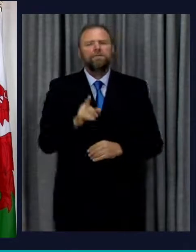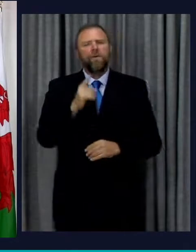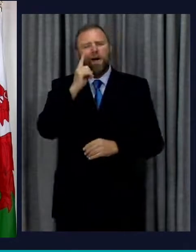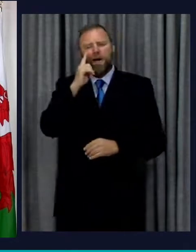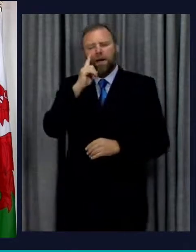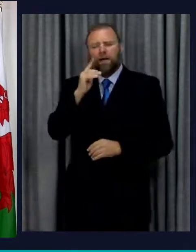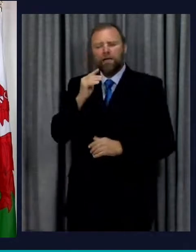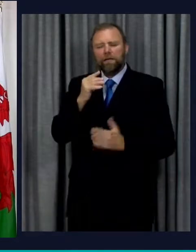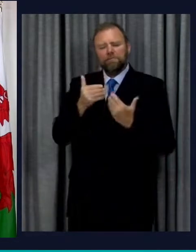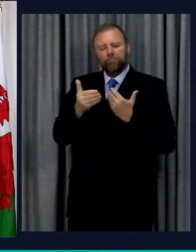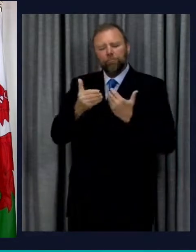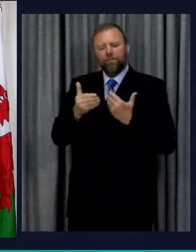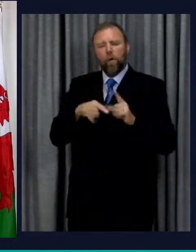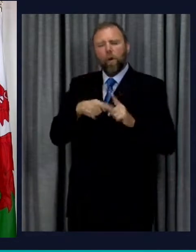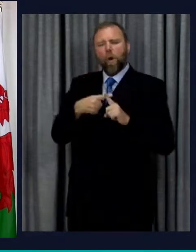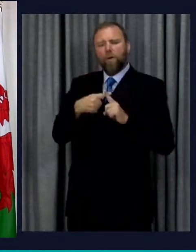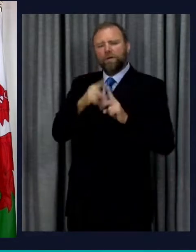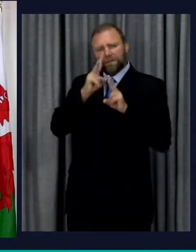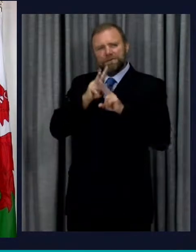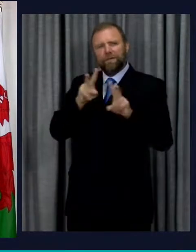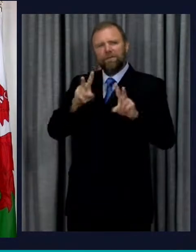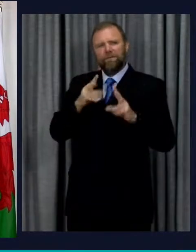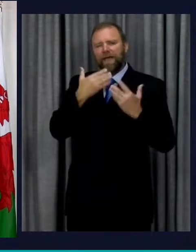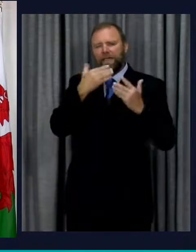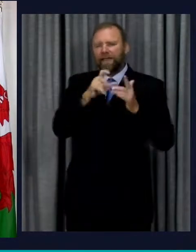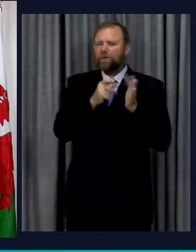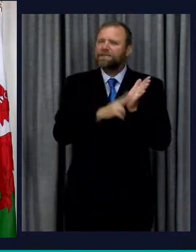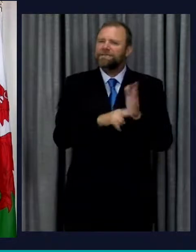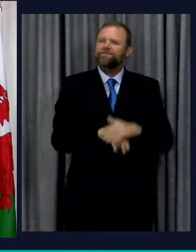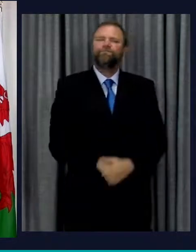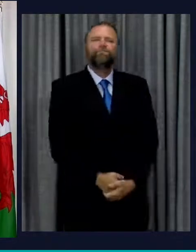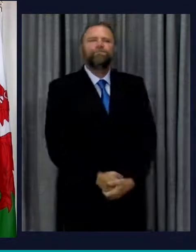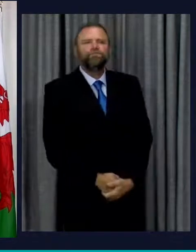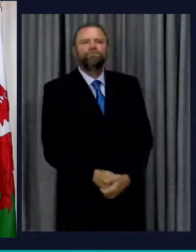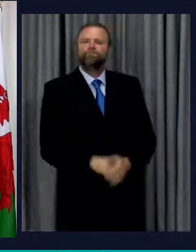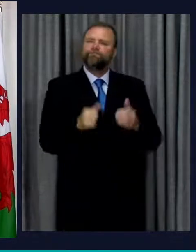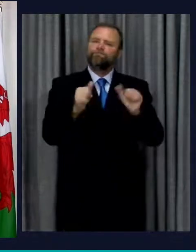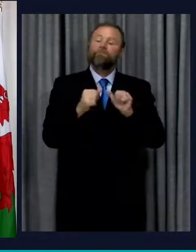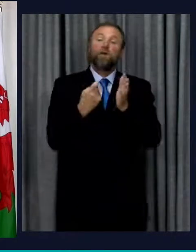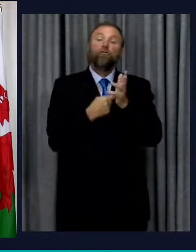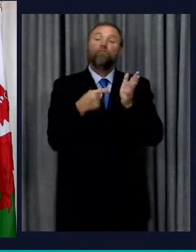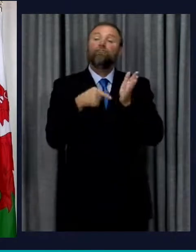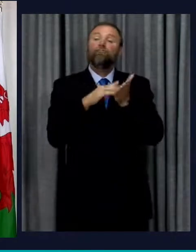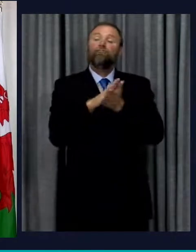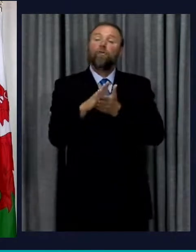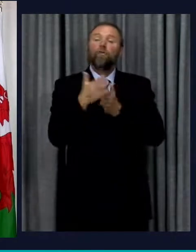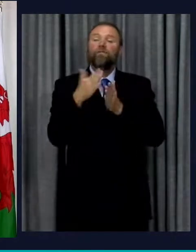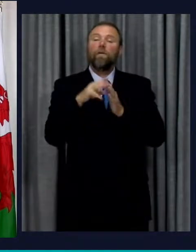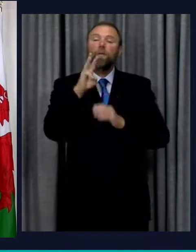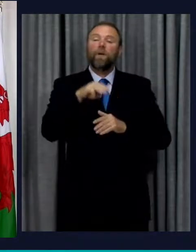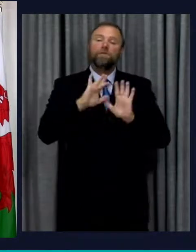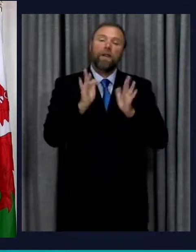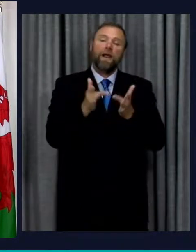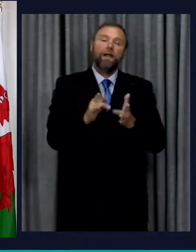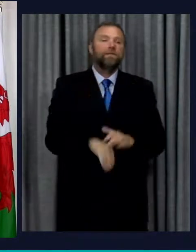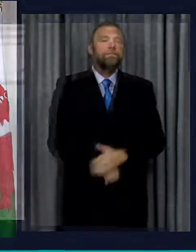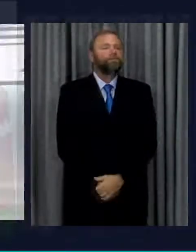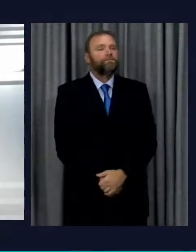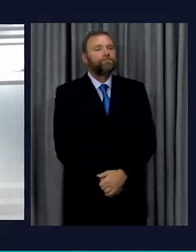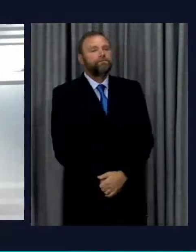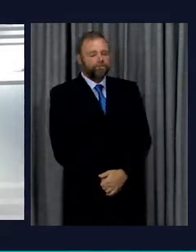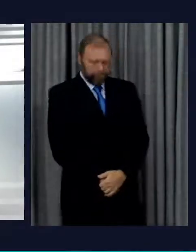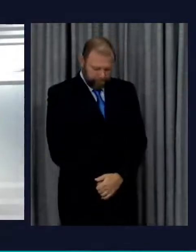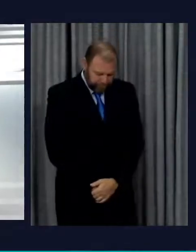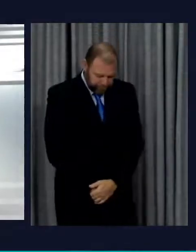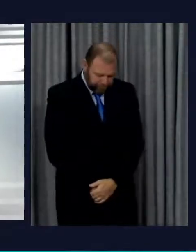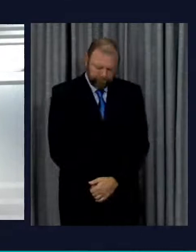optimism within the challenge. Thank you, Jean. I've now got Ruth Masowski from Wales Online. Minister, you've said that you